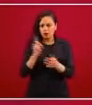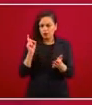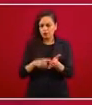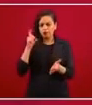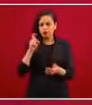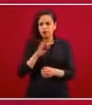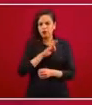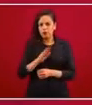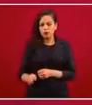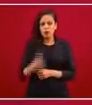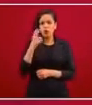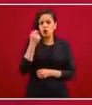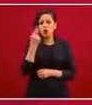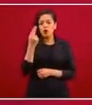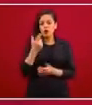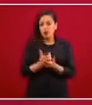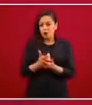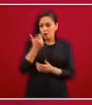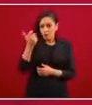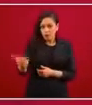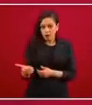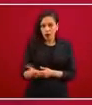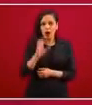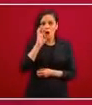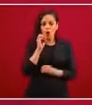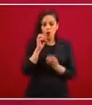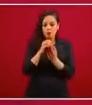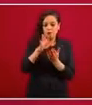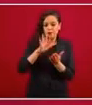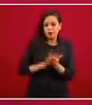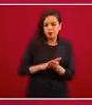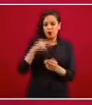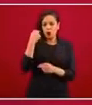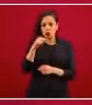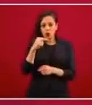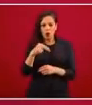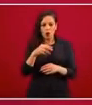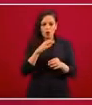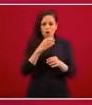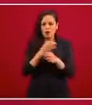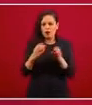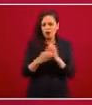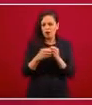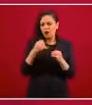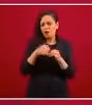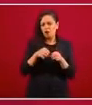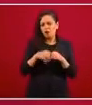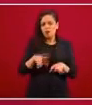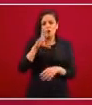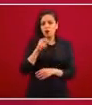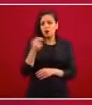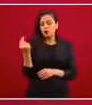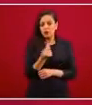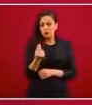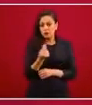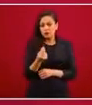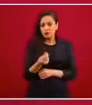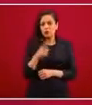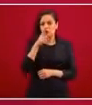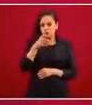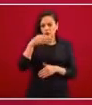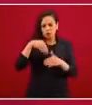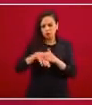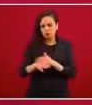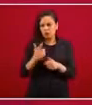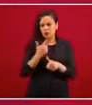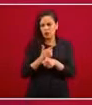the map, the interactive municipality map, is a free direct access platform. You don't need to pay for it.